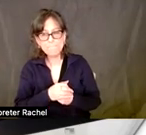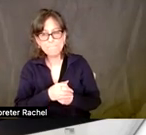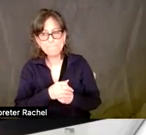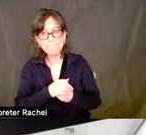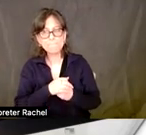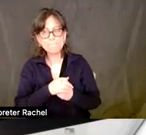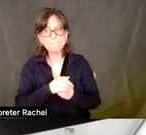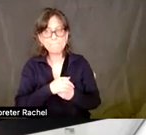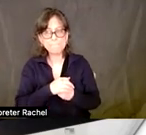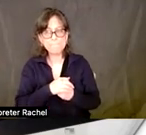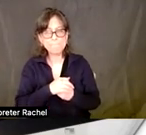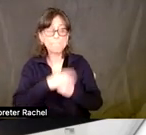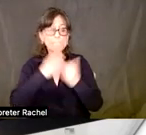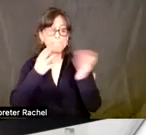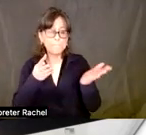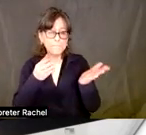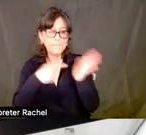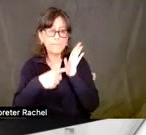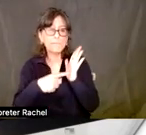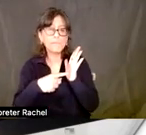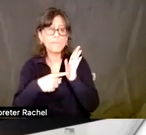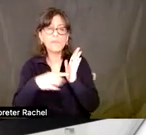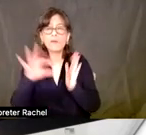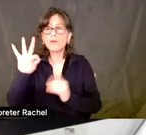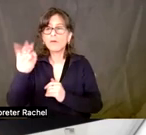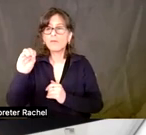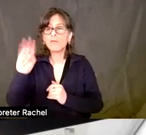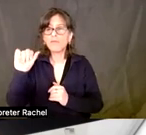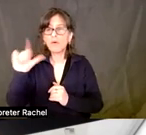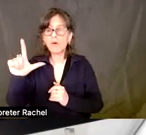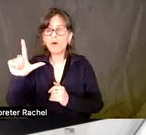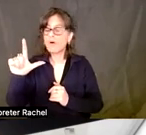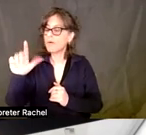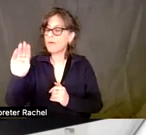So this image shows a map of what we call focal mechanisms or beach balls.